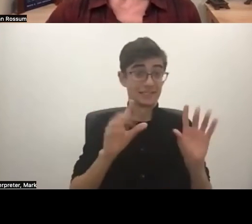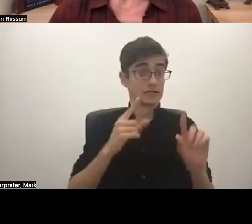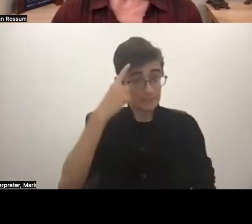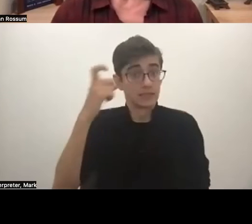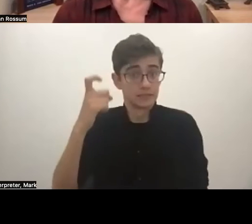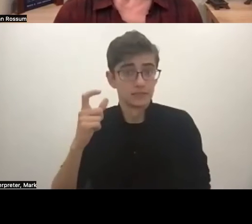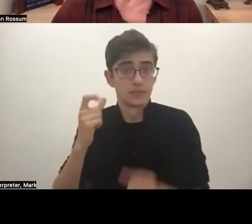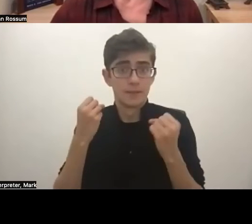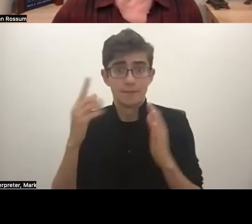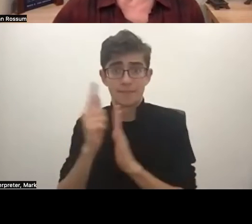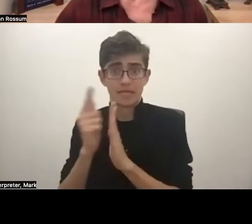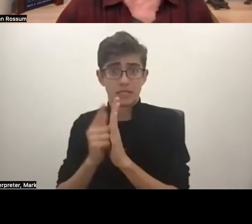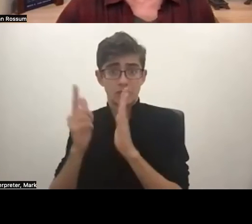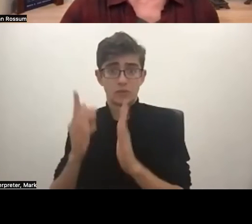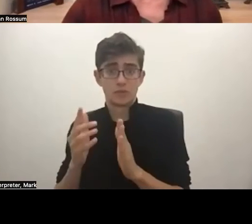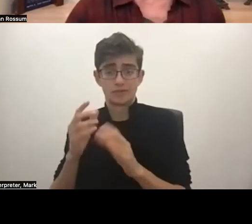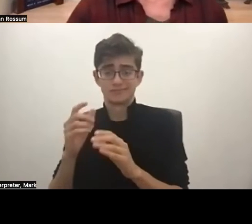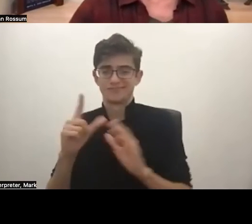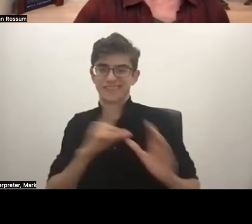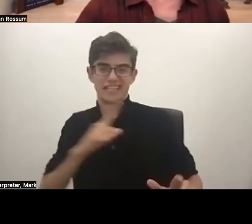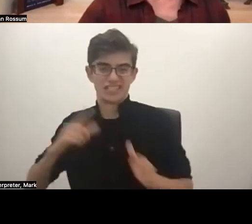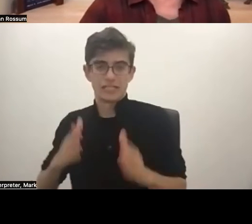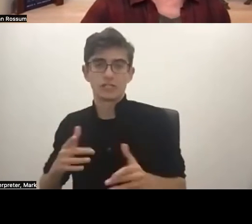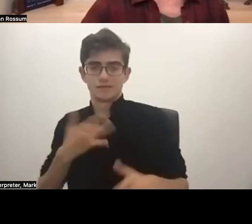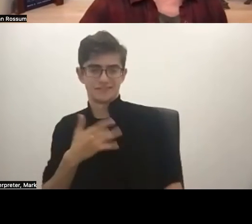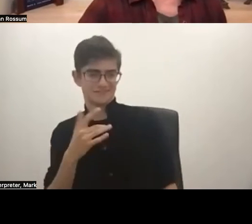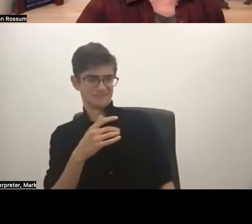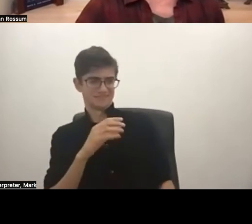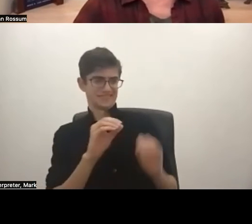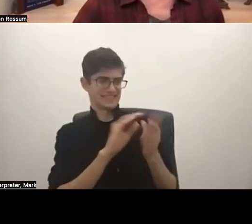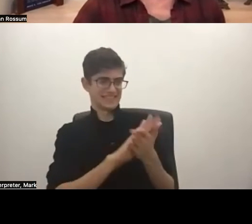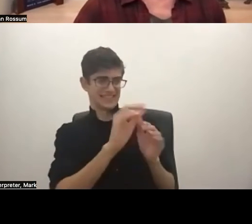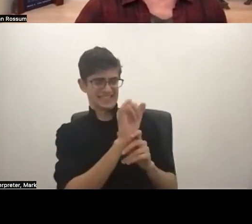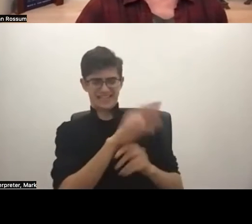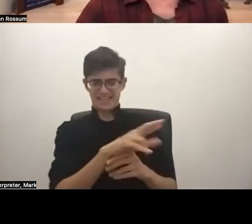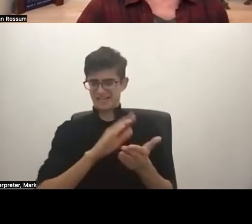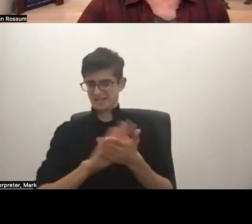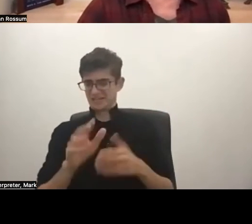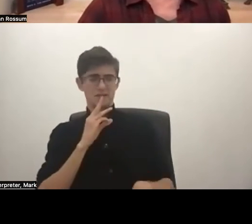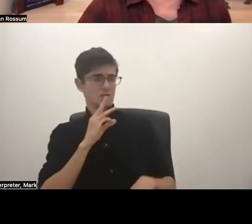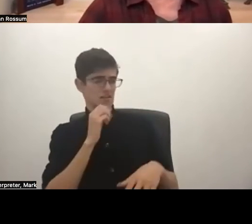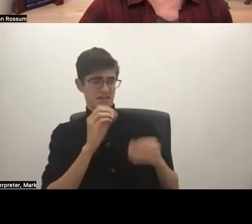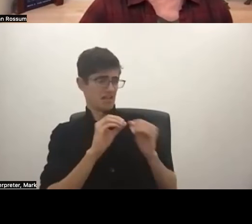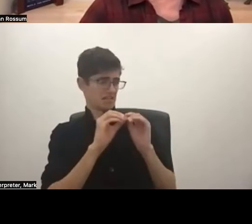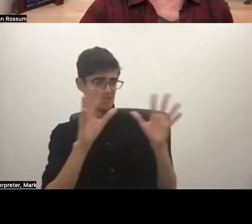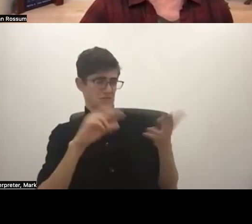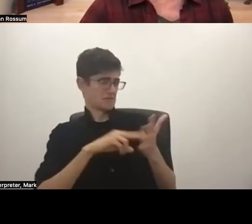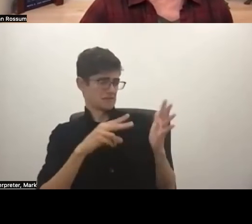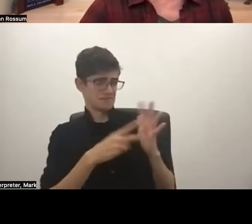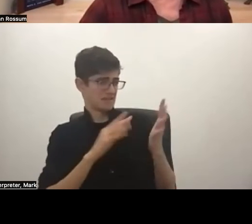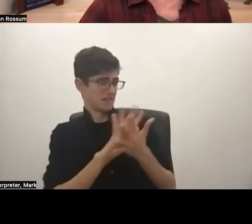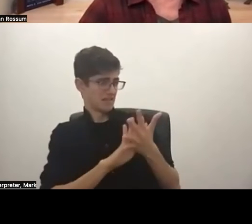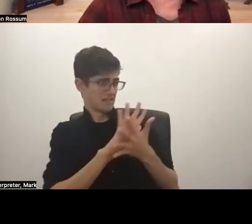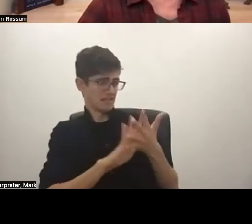was arguing that those are just way too ambiguous. We can't possibly know what that means. I would say the same is